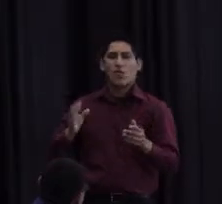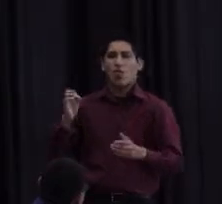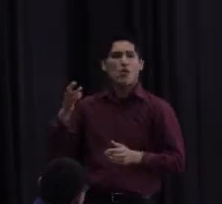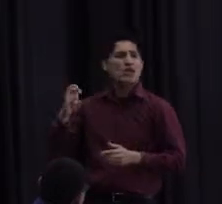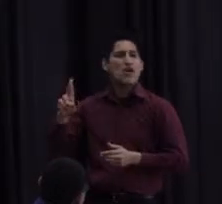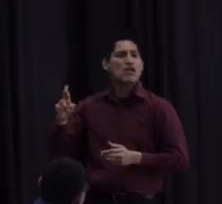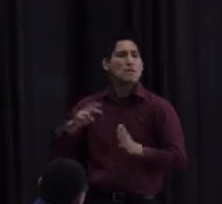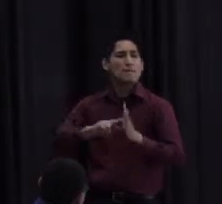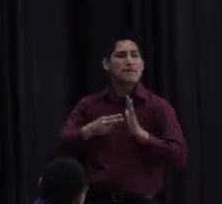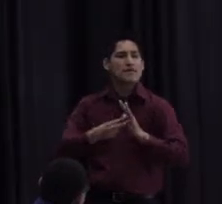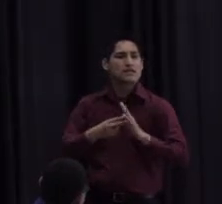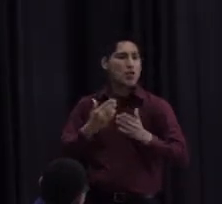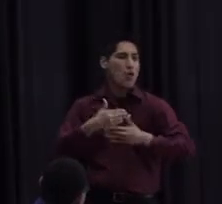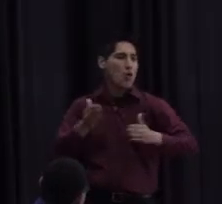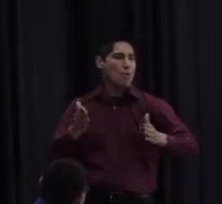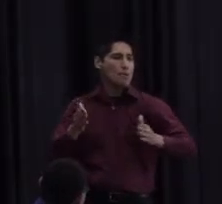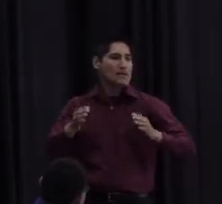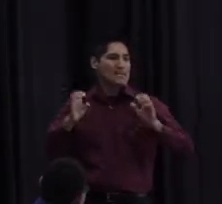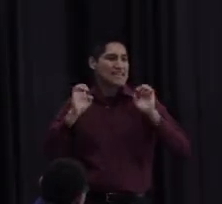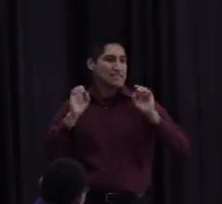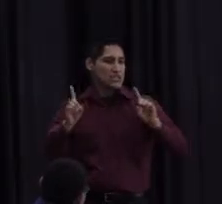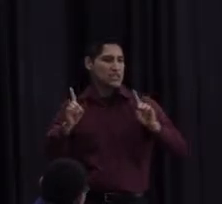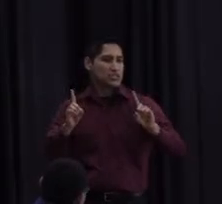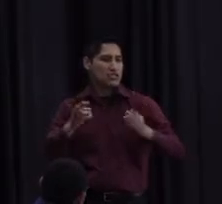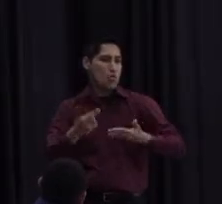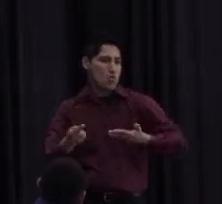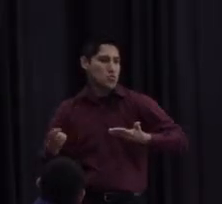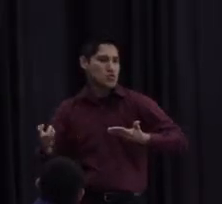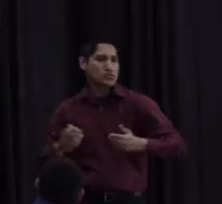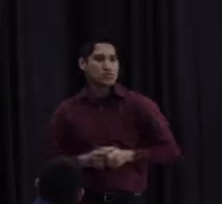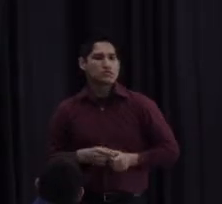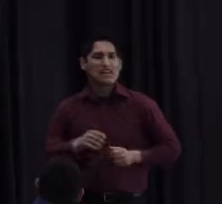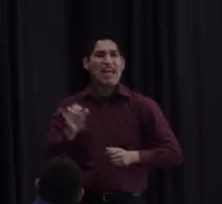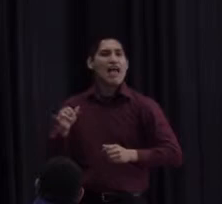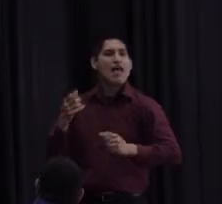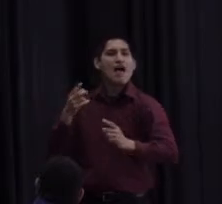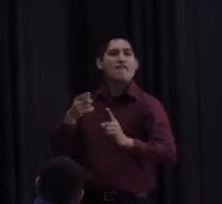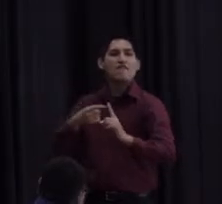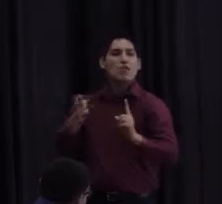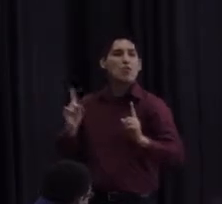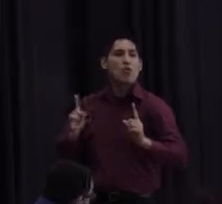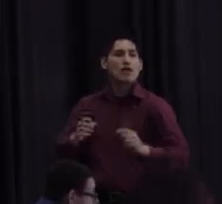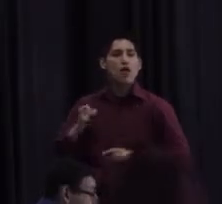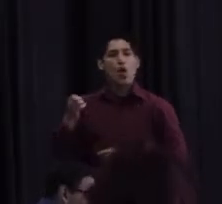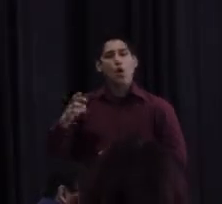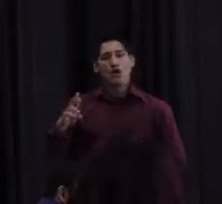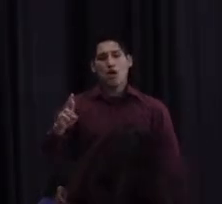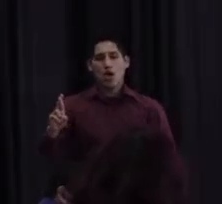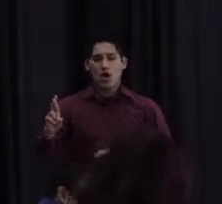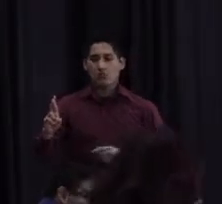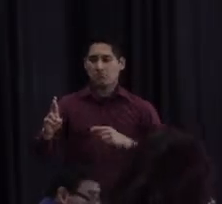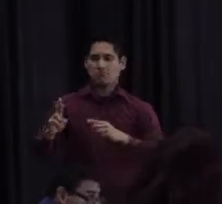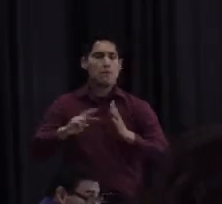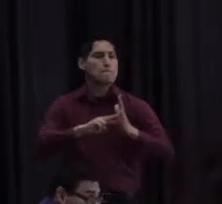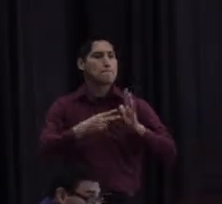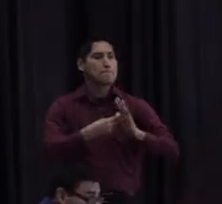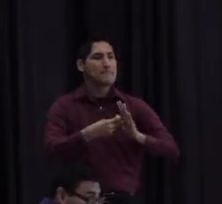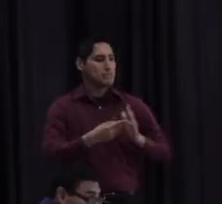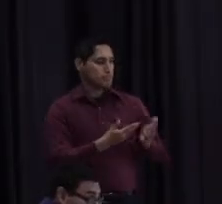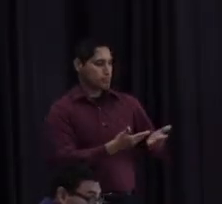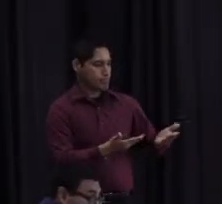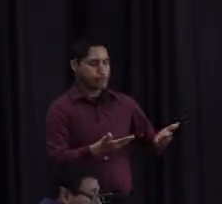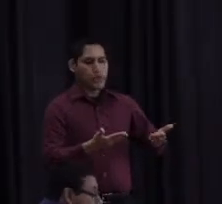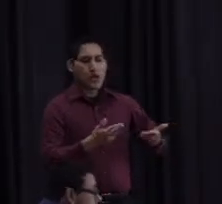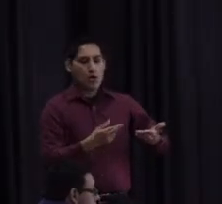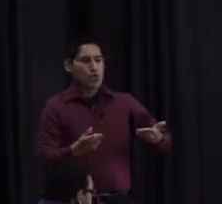Open Education Resources. Okay, where's that from? Open Educational Resources means that these are